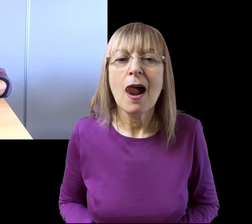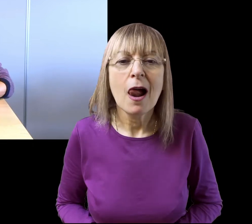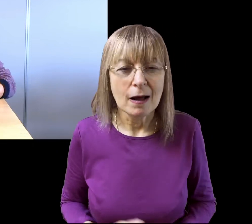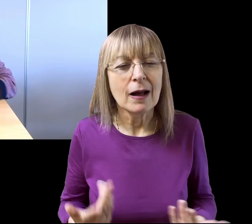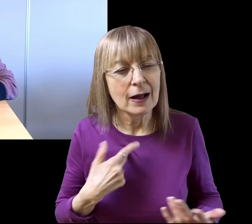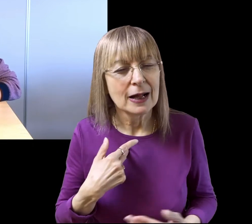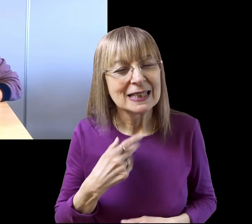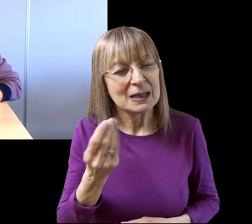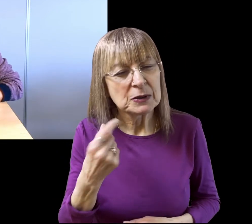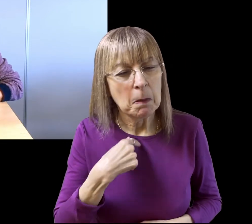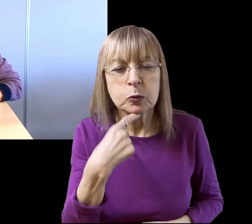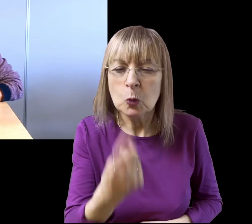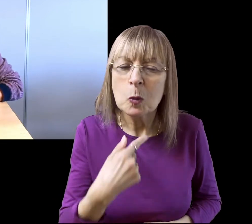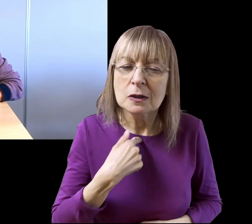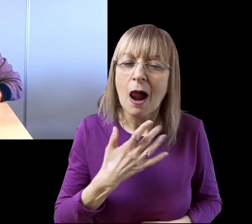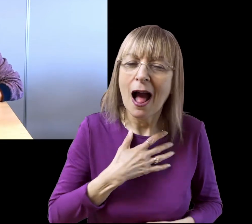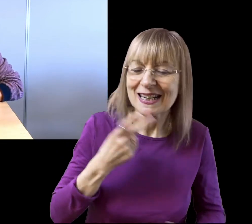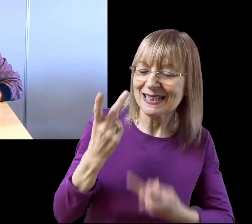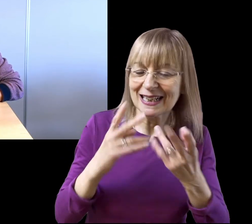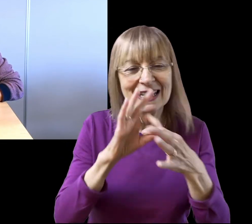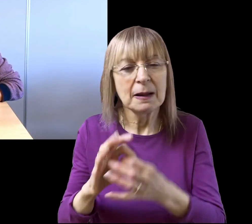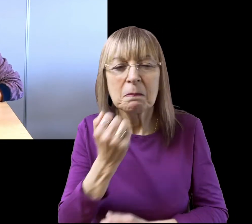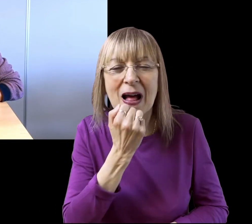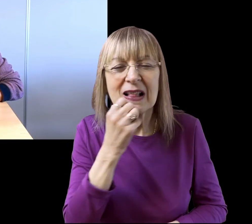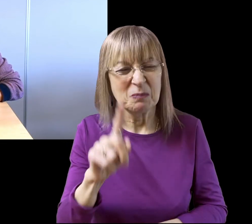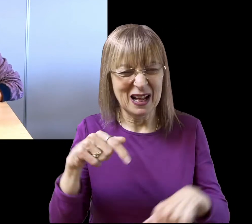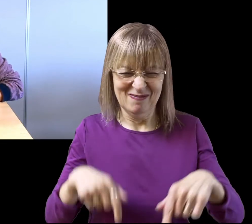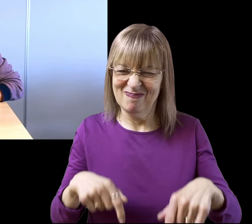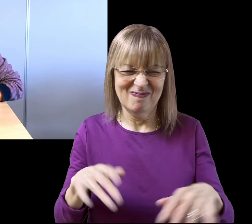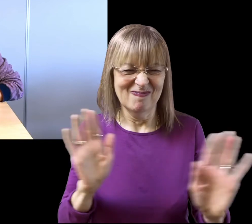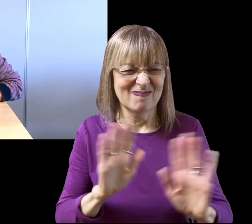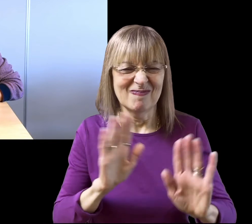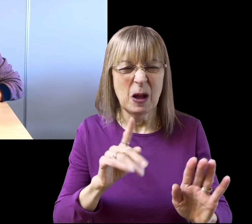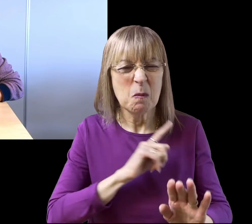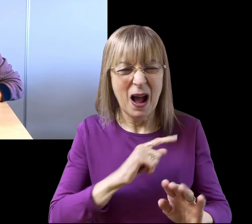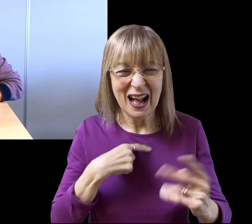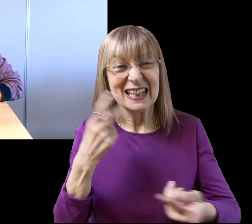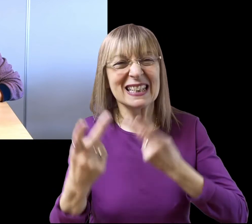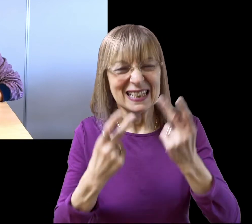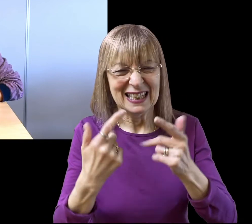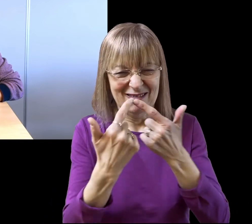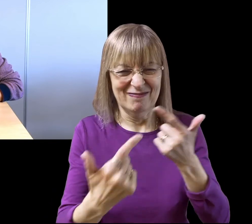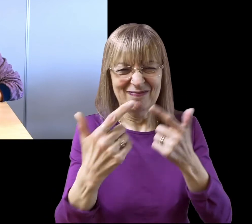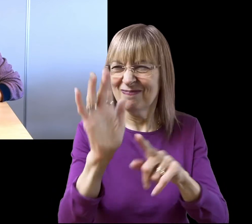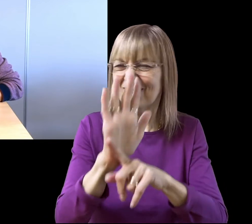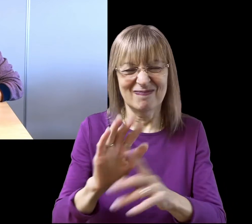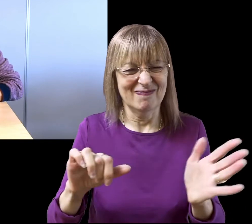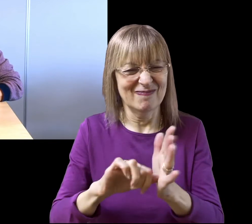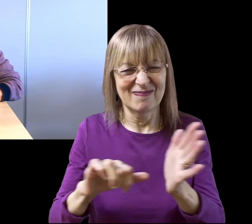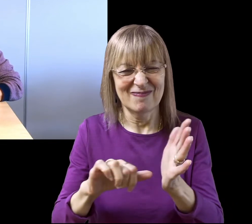Factorial. As I've said to you, sometimes I do a lot of singing with my maths. I thought it would be weird if I sung to you a cross